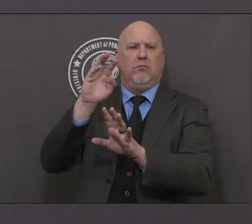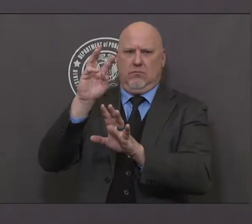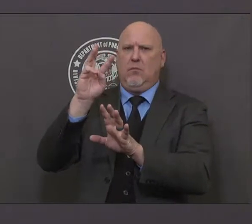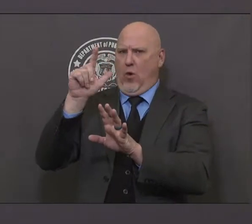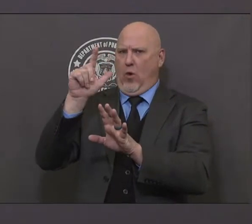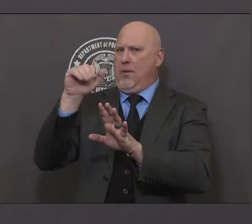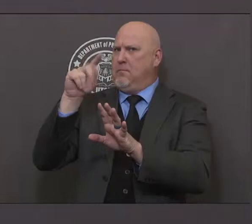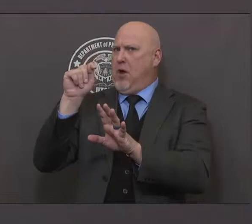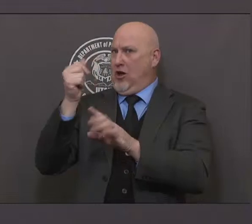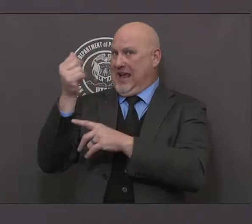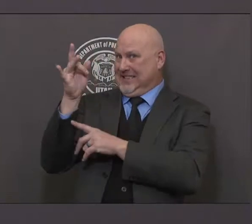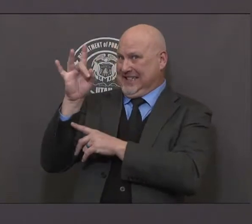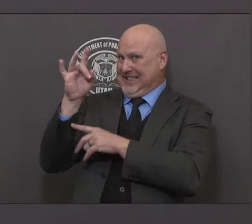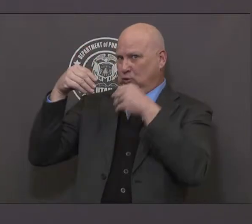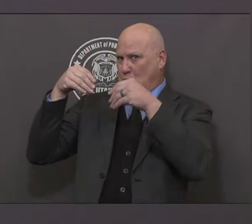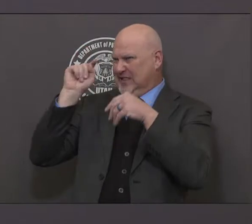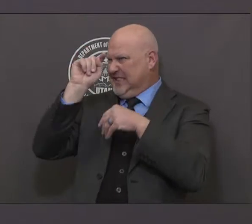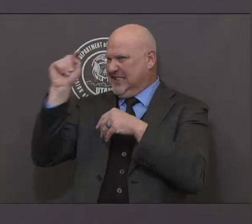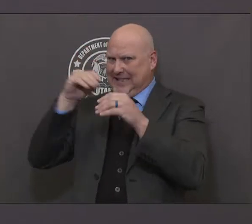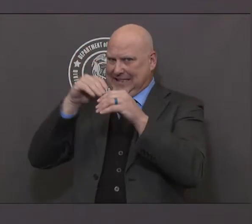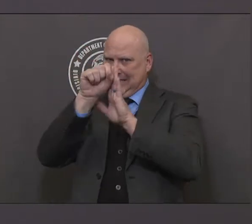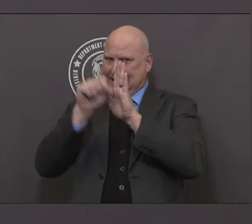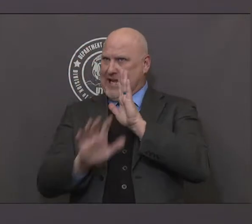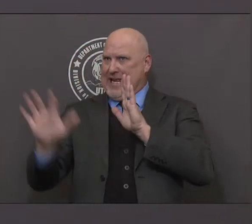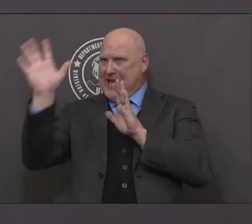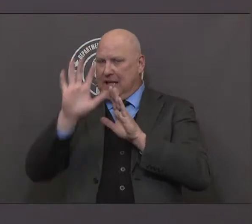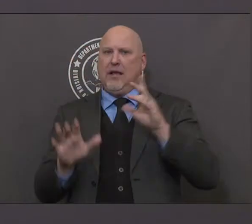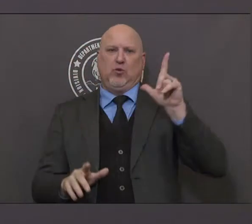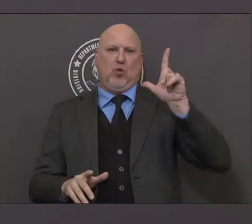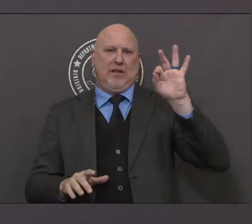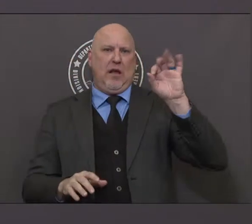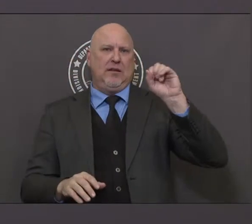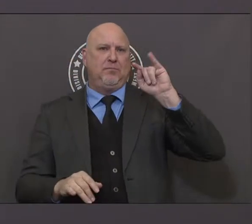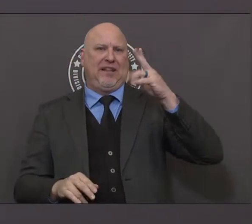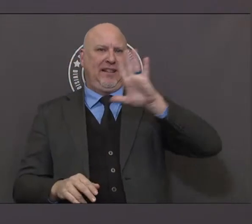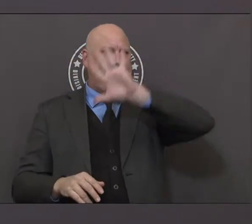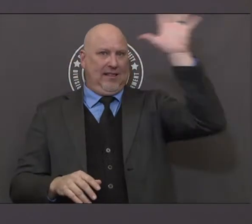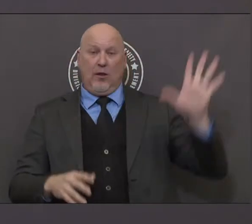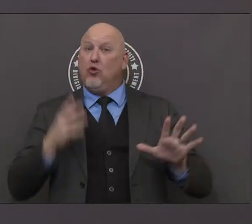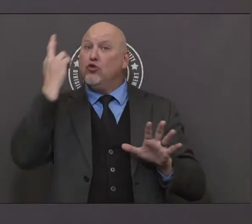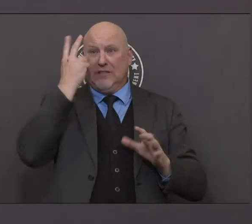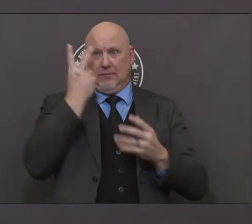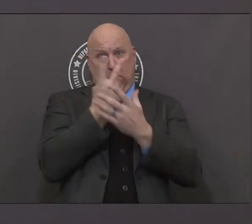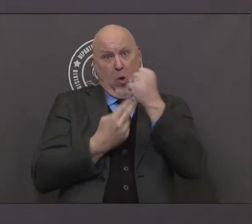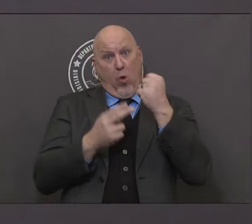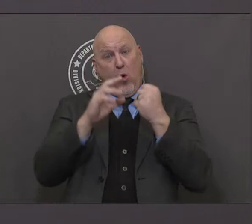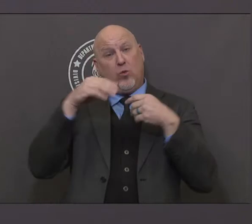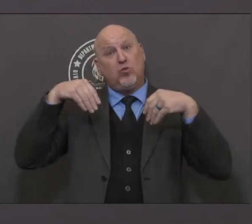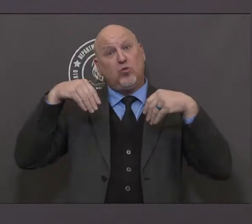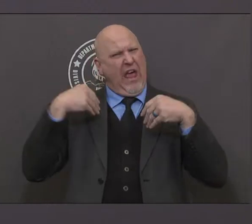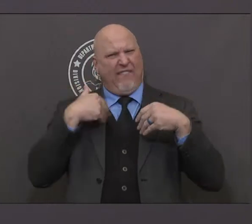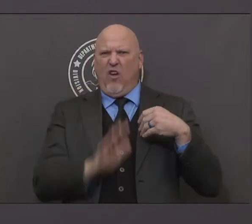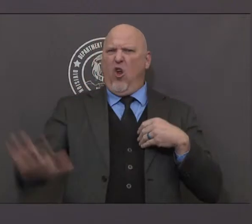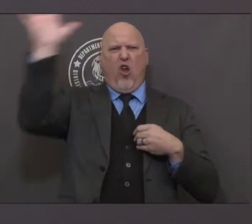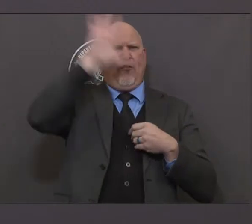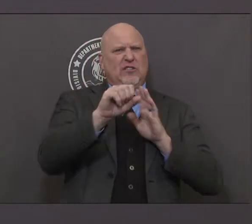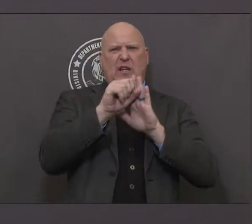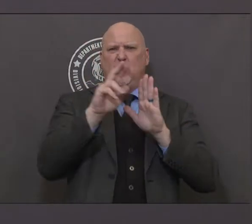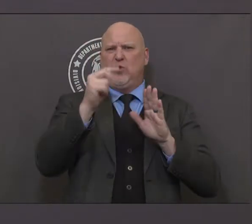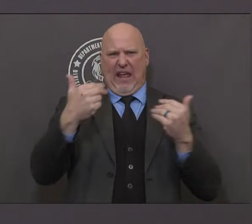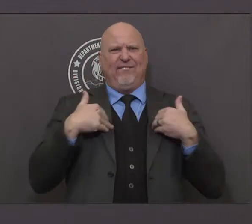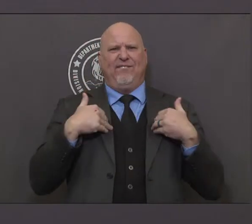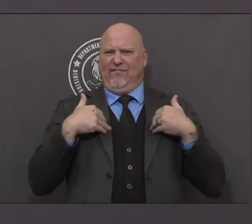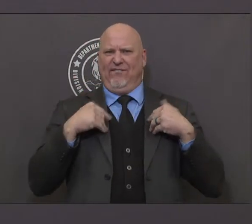That will be starting next week, the end of next week. So starting on February 11th, you'll be able to start calling